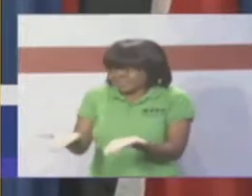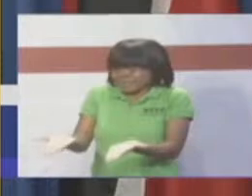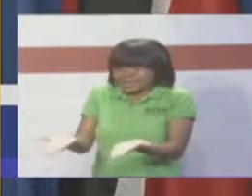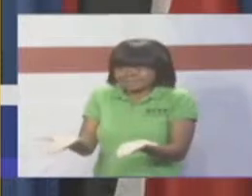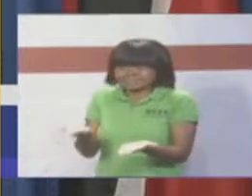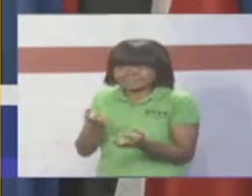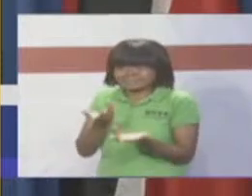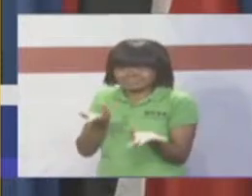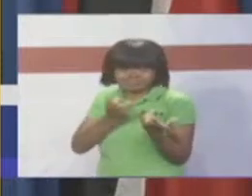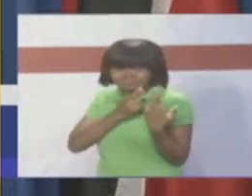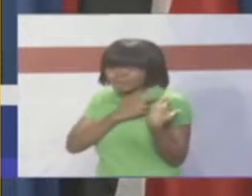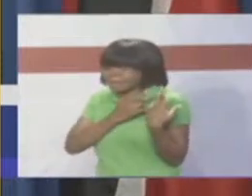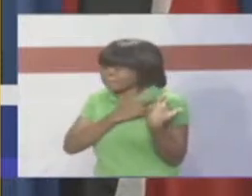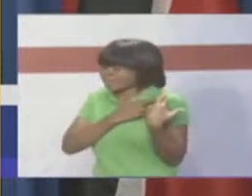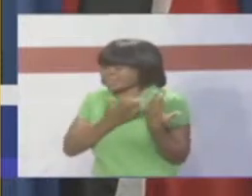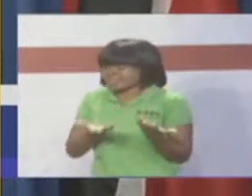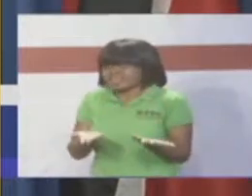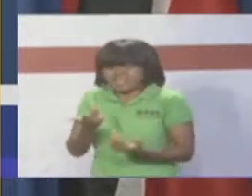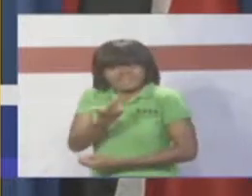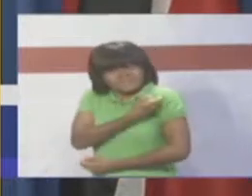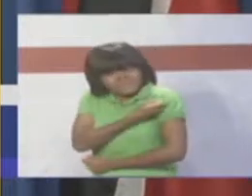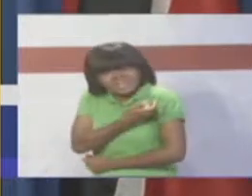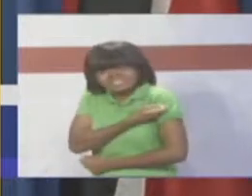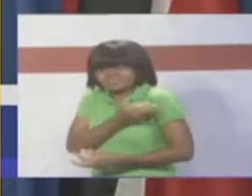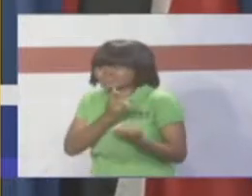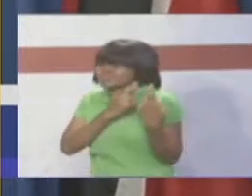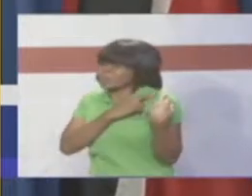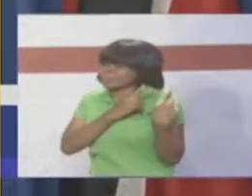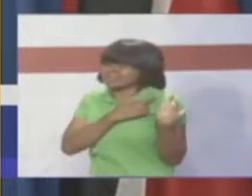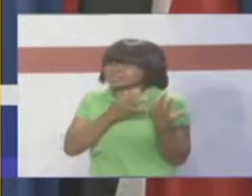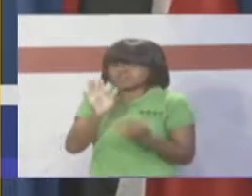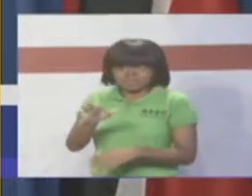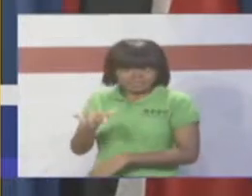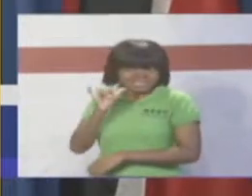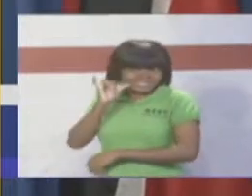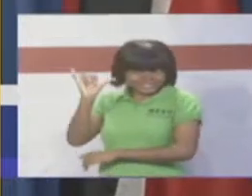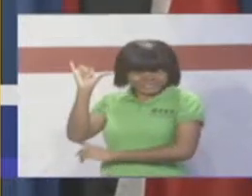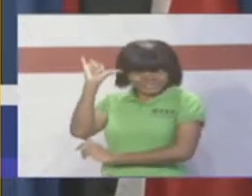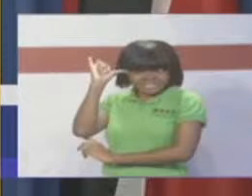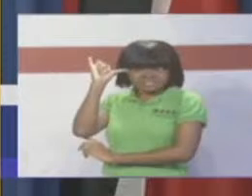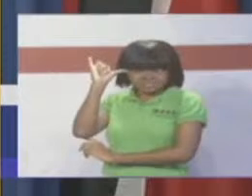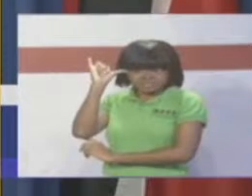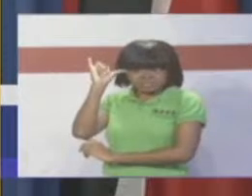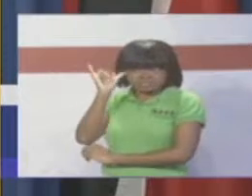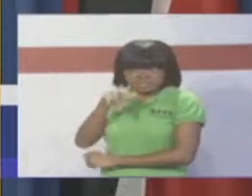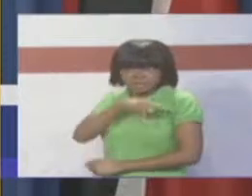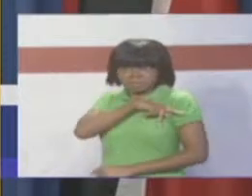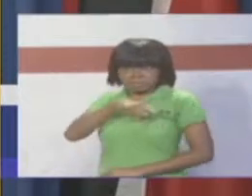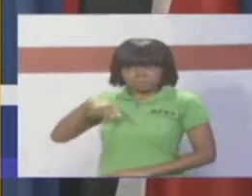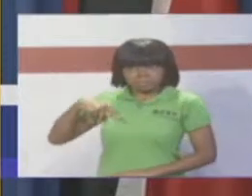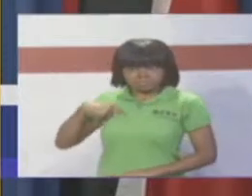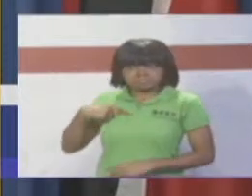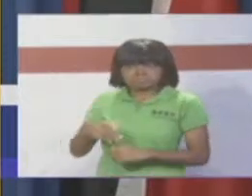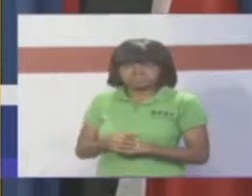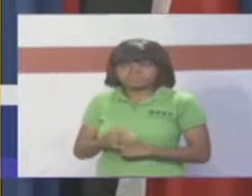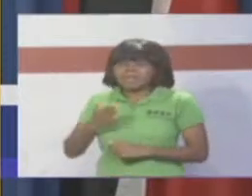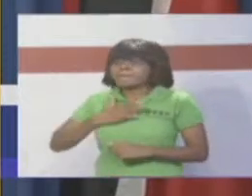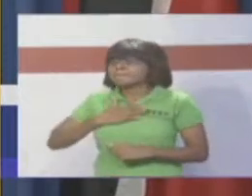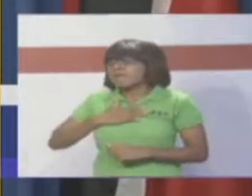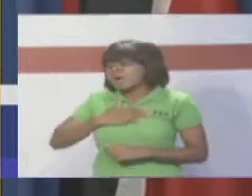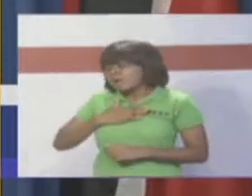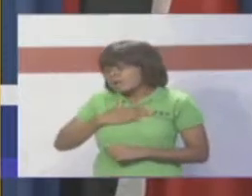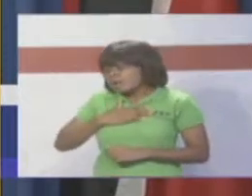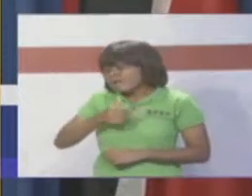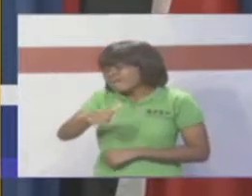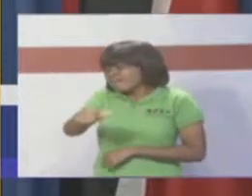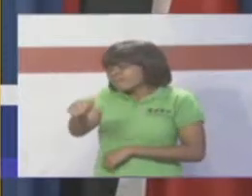I was being pressed by my colleagues in the Parliament to say whether we have placed orders